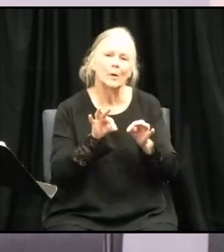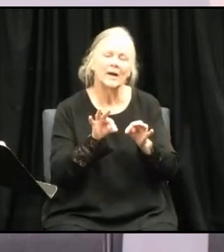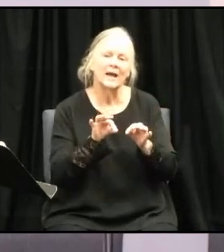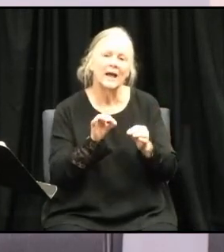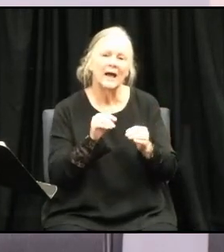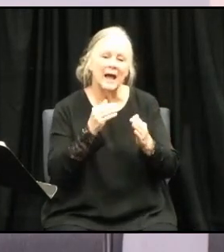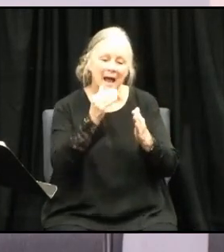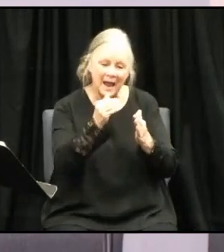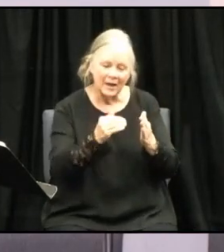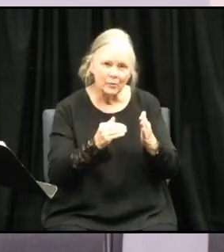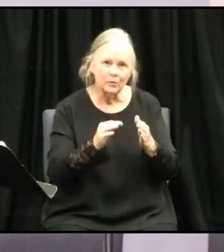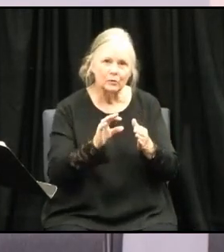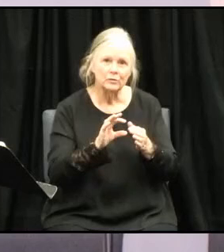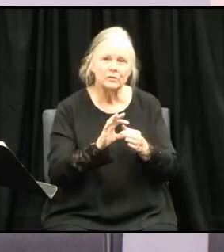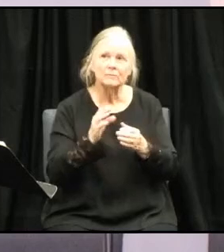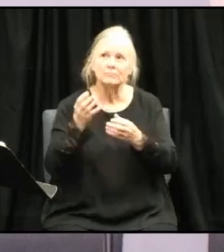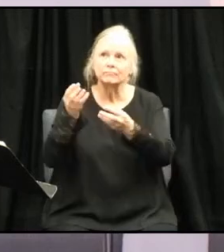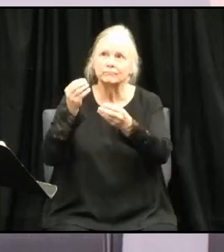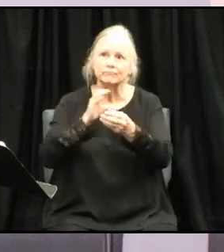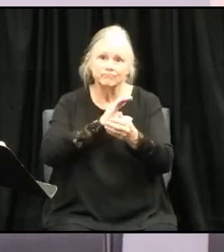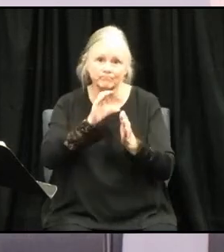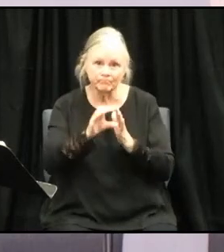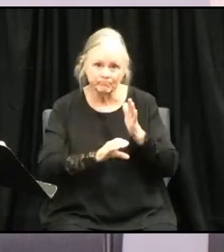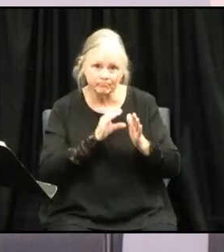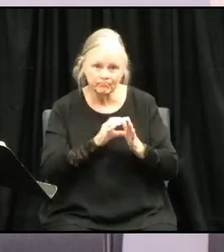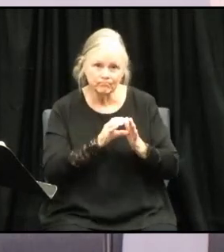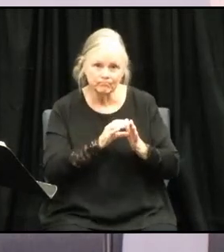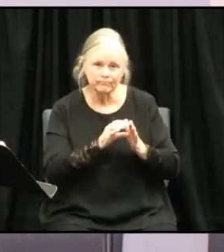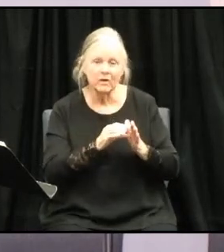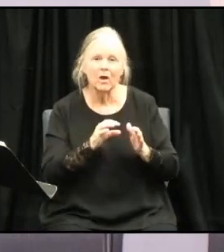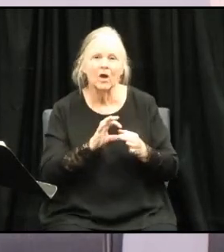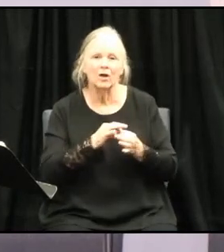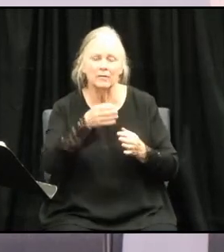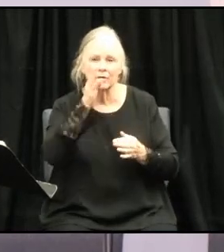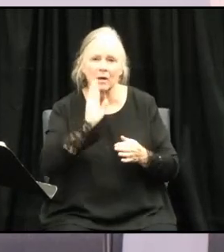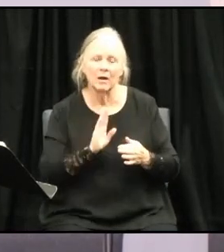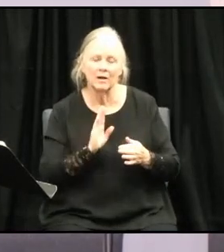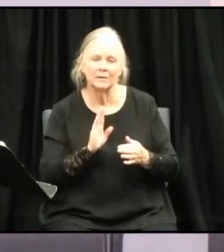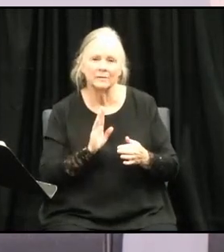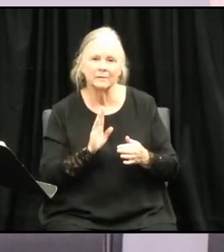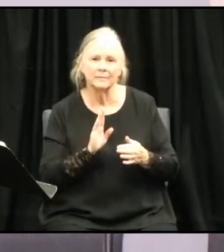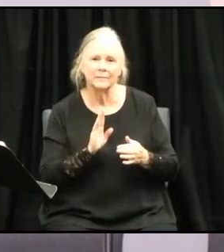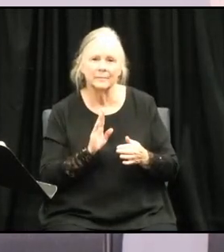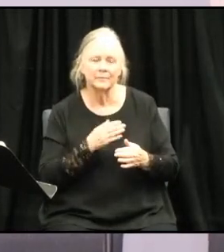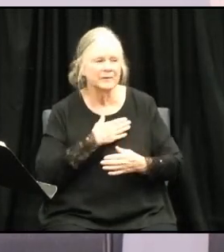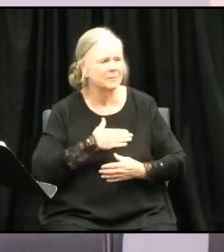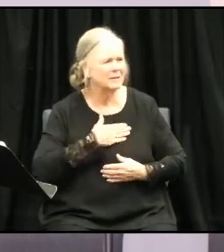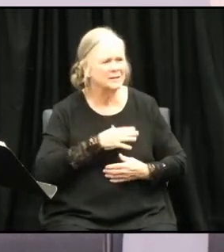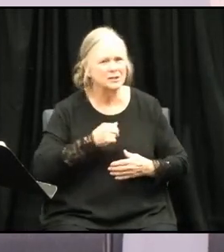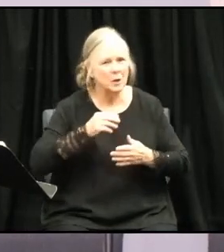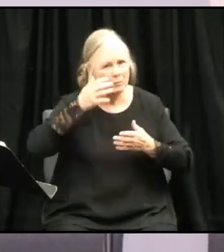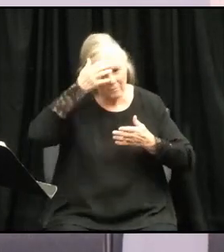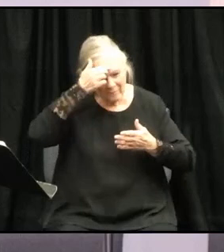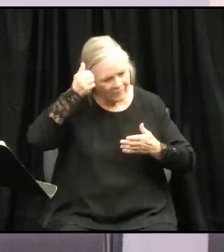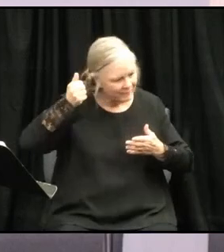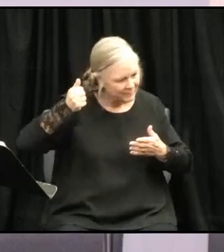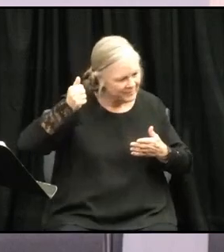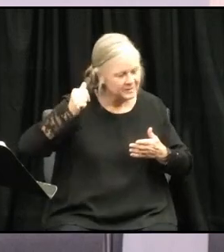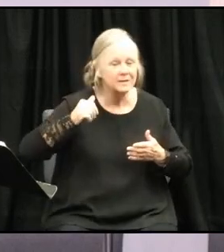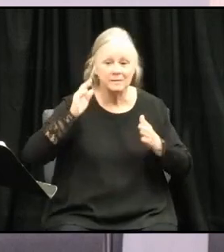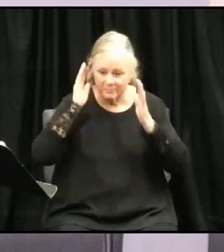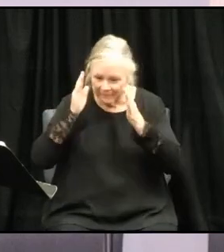the faithfulness of His love in and through all things at all times. And please don't miss this. Each one of